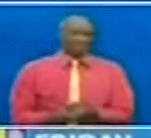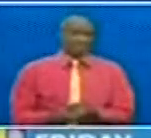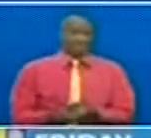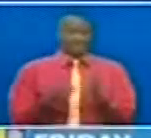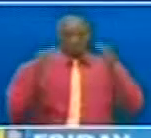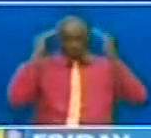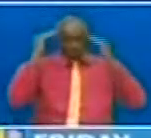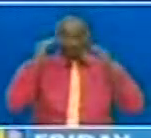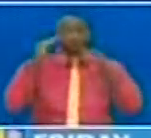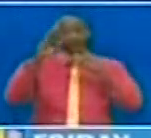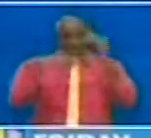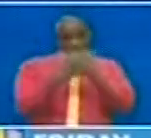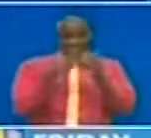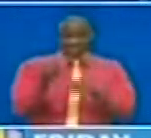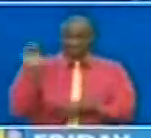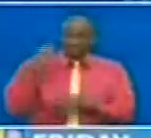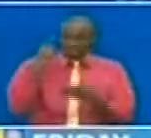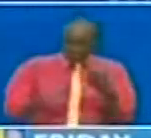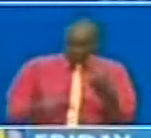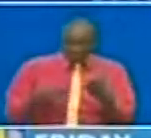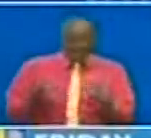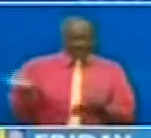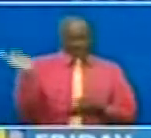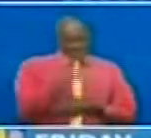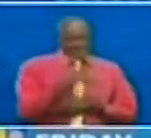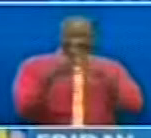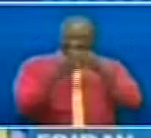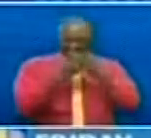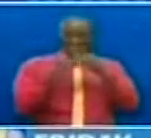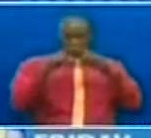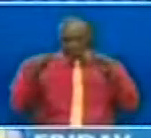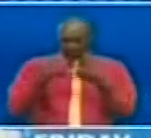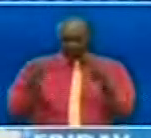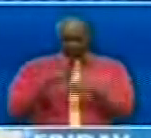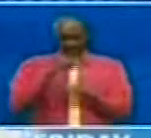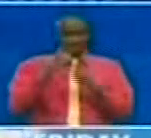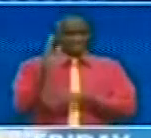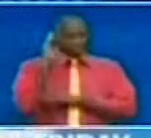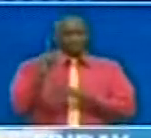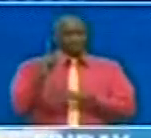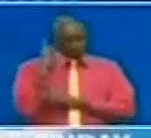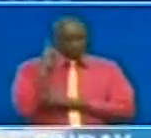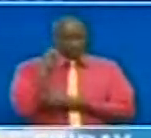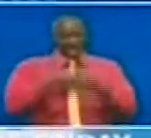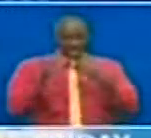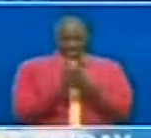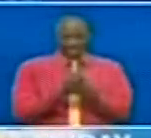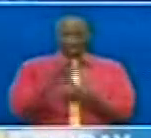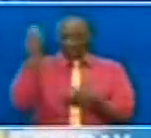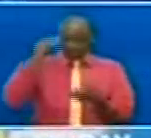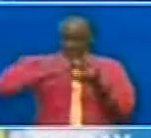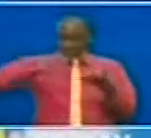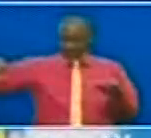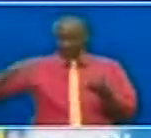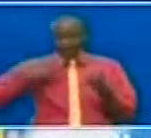The Court of Appeal has this morning declined to reinstate 8 clauses of the controversial Security Laws Amendment Act that had been